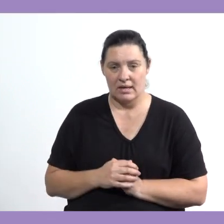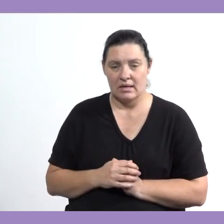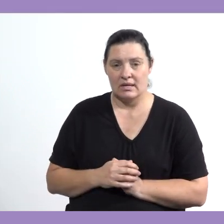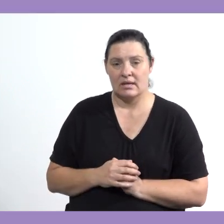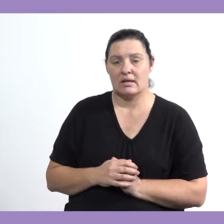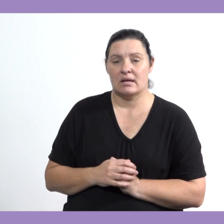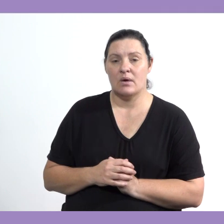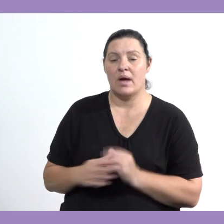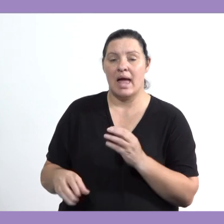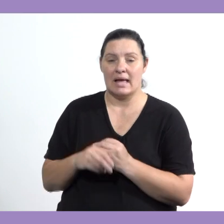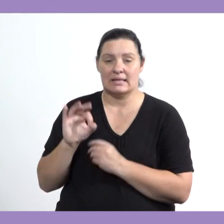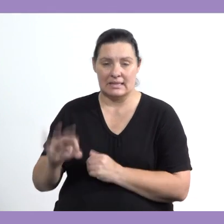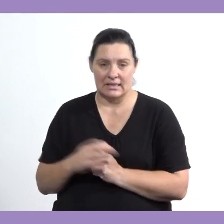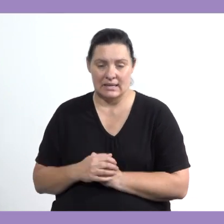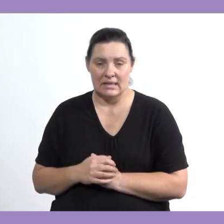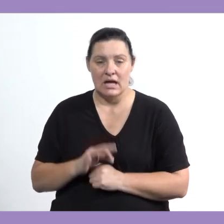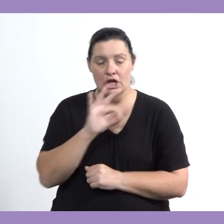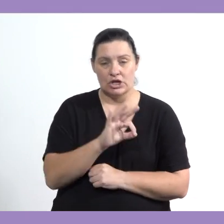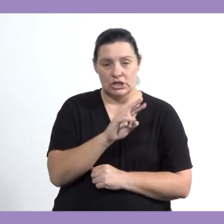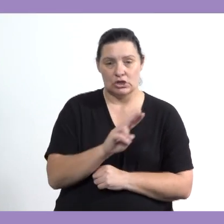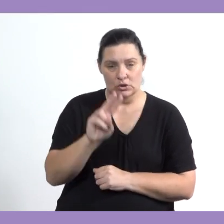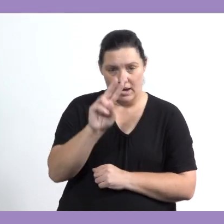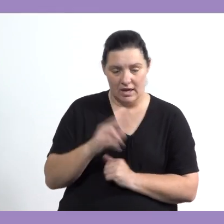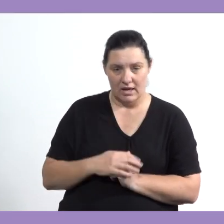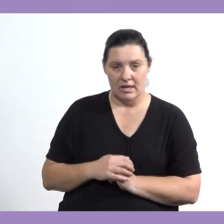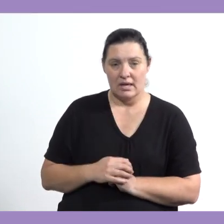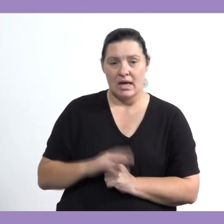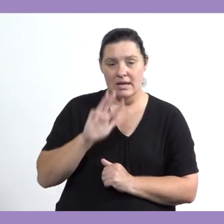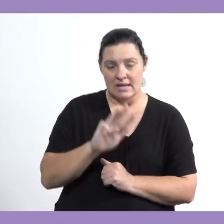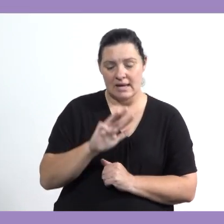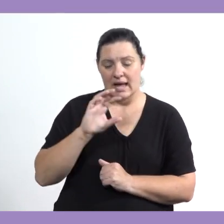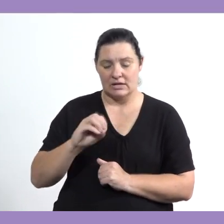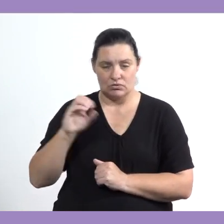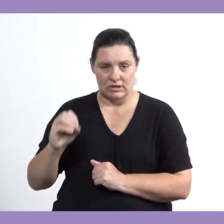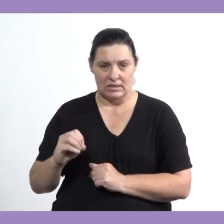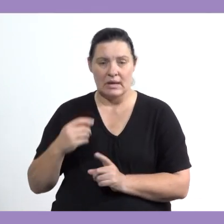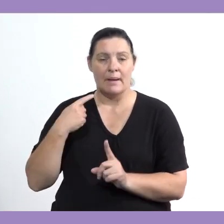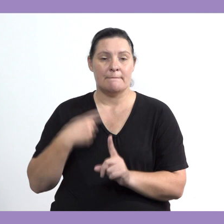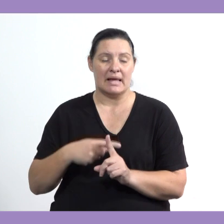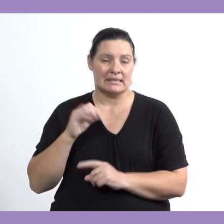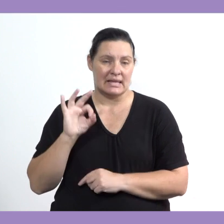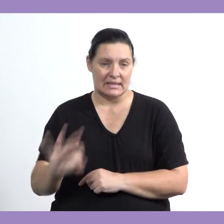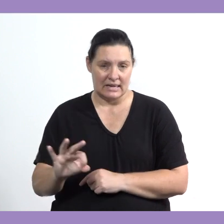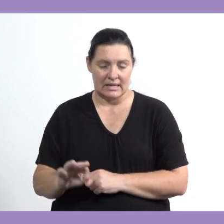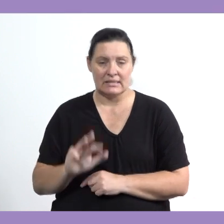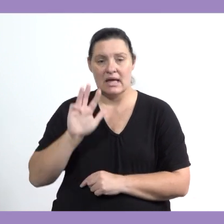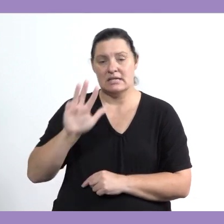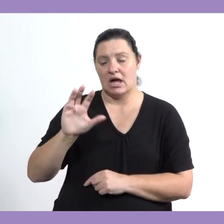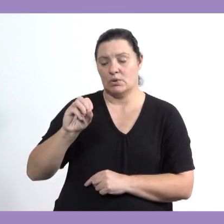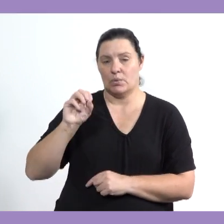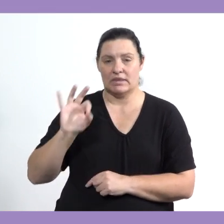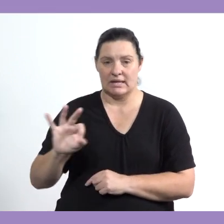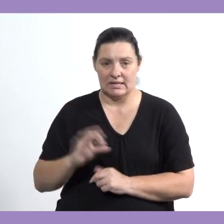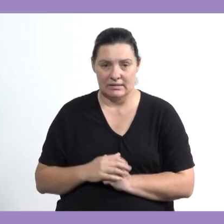to square it, and then we are going to add 3. So 30 squared is 900. And when we add 3 to